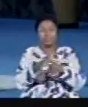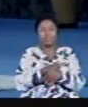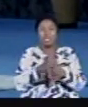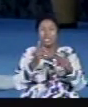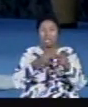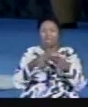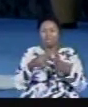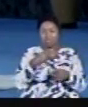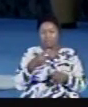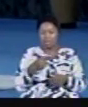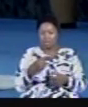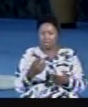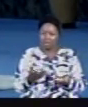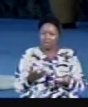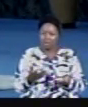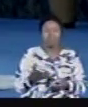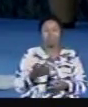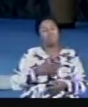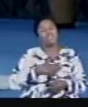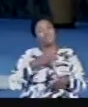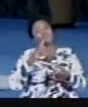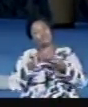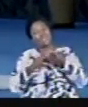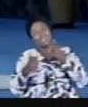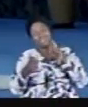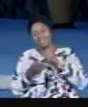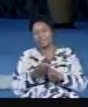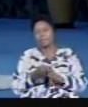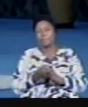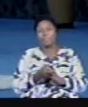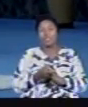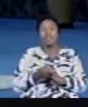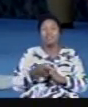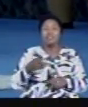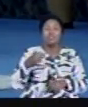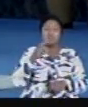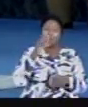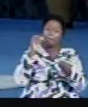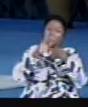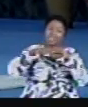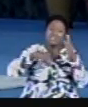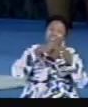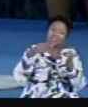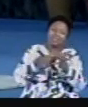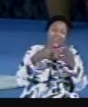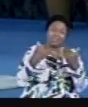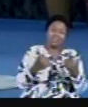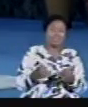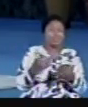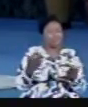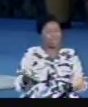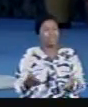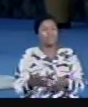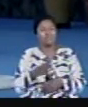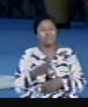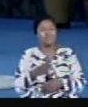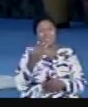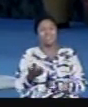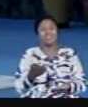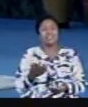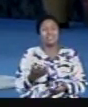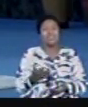say, my friend, we're beyond this now. We should have graduated from this level. How about